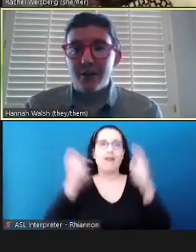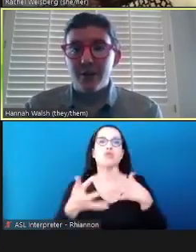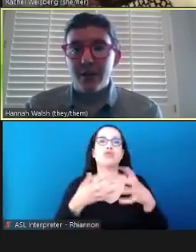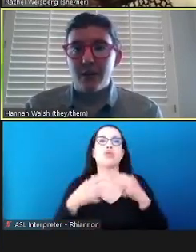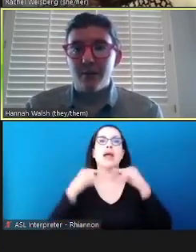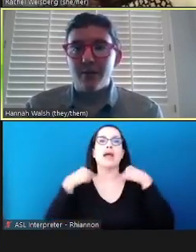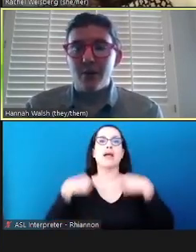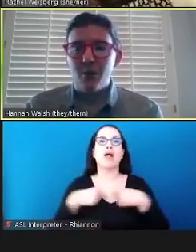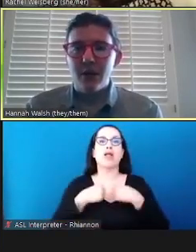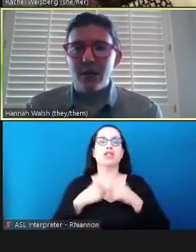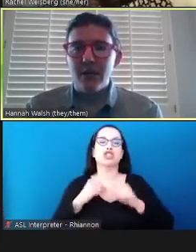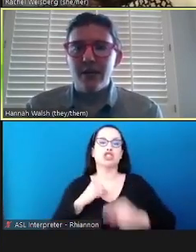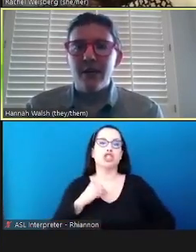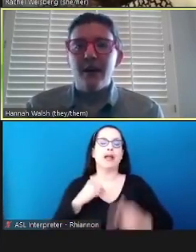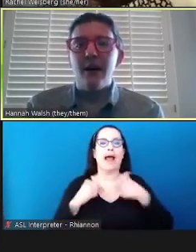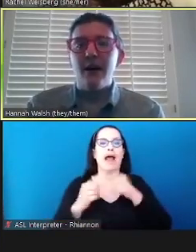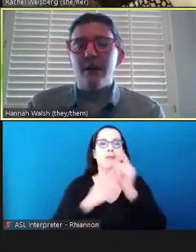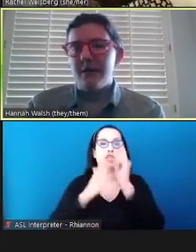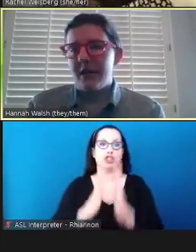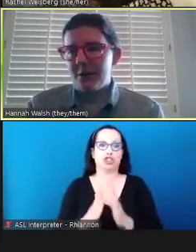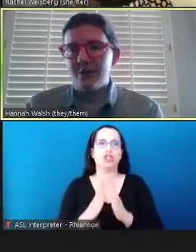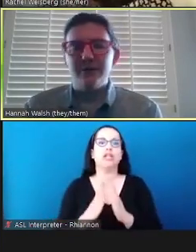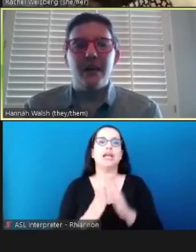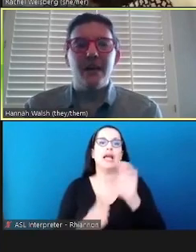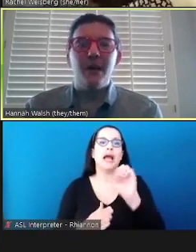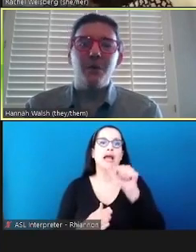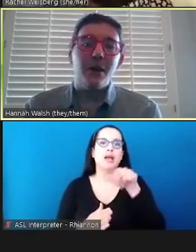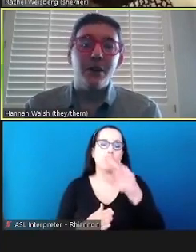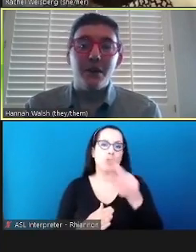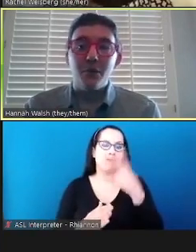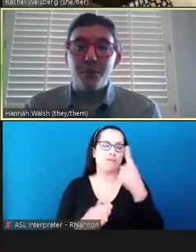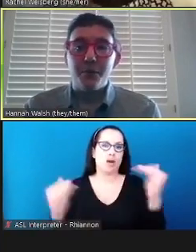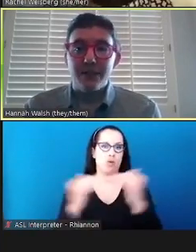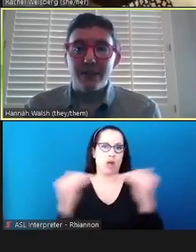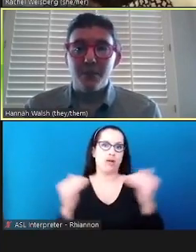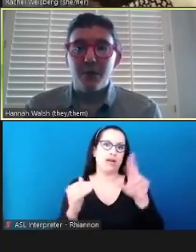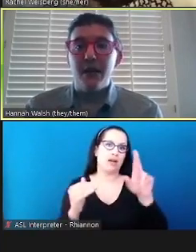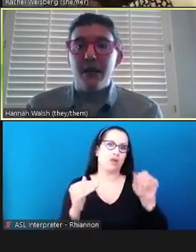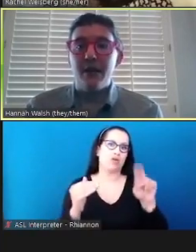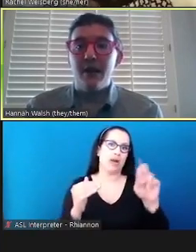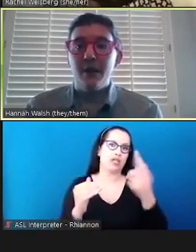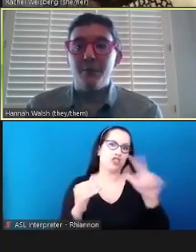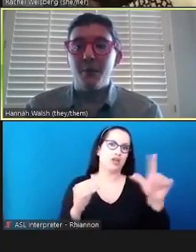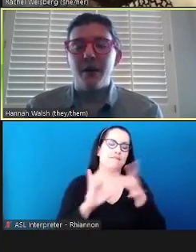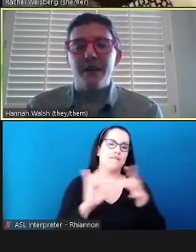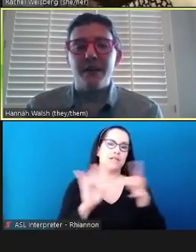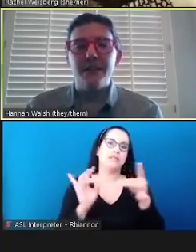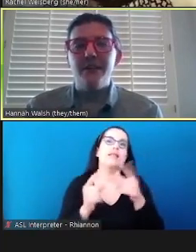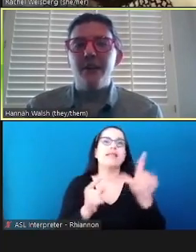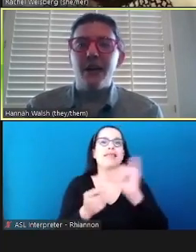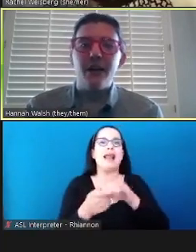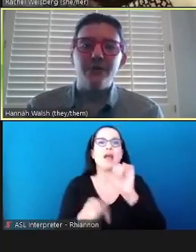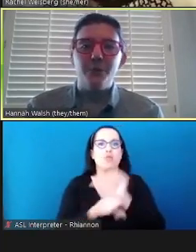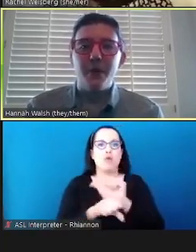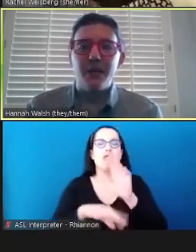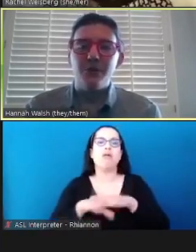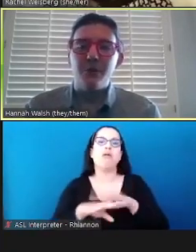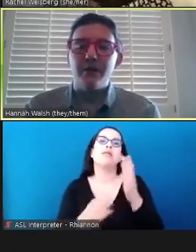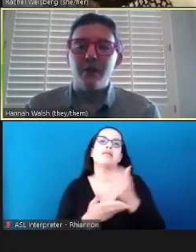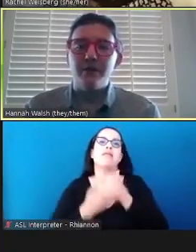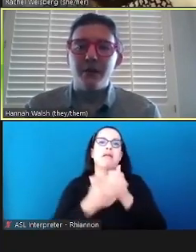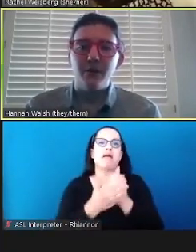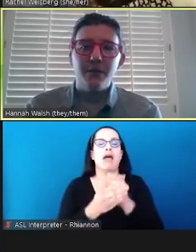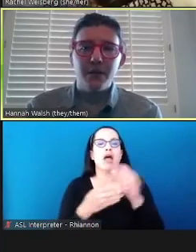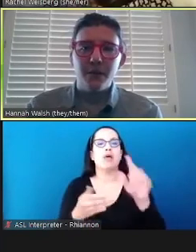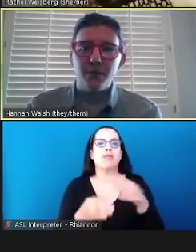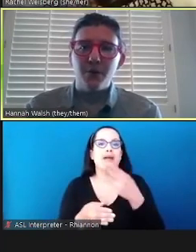am an attorney at Equip for Equality. Like Rachel said, I work on the Employment Rights Helpline. We work on that together, and I also manage one of